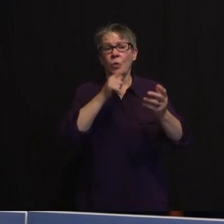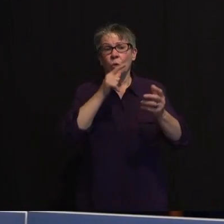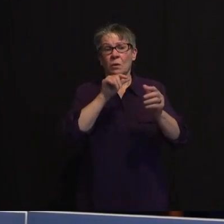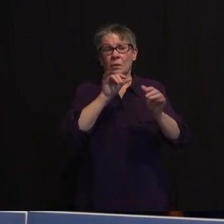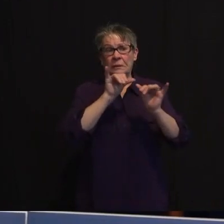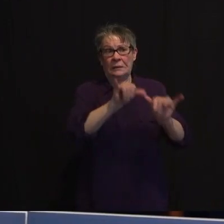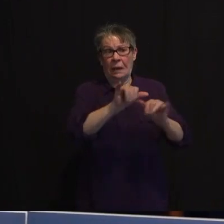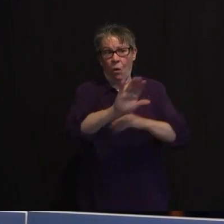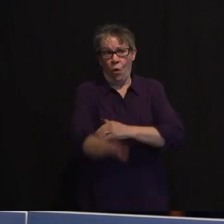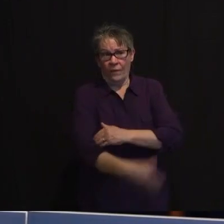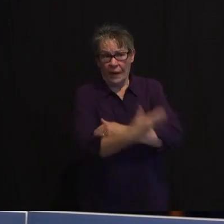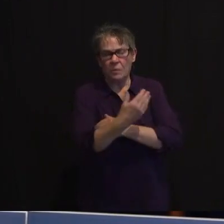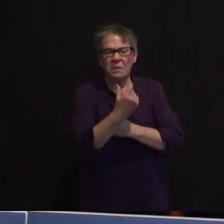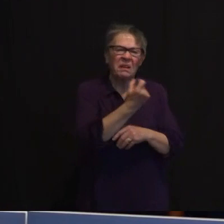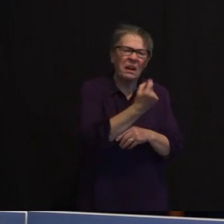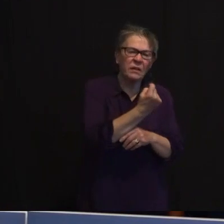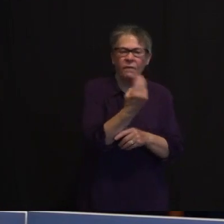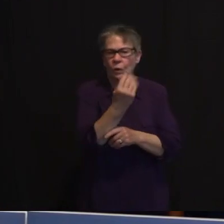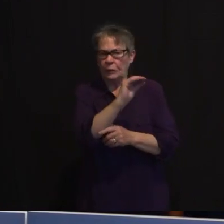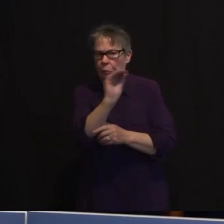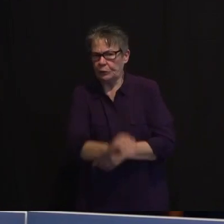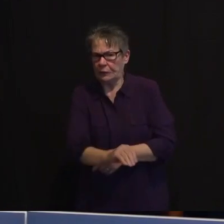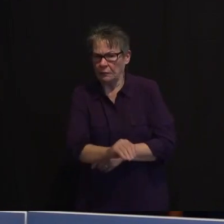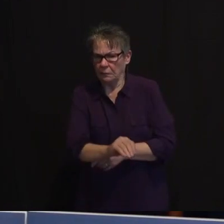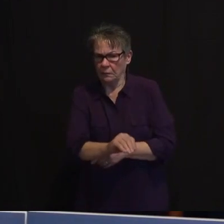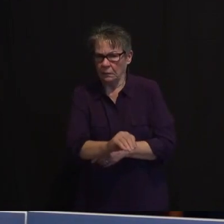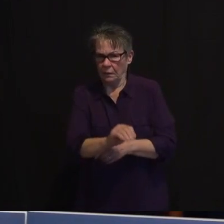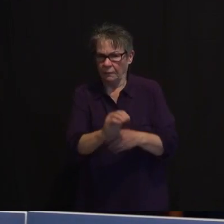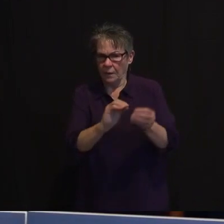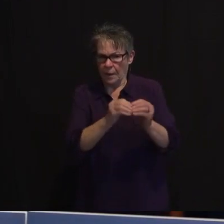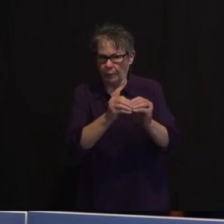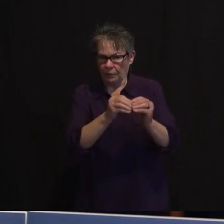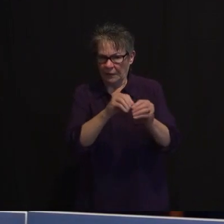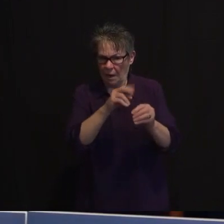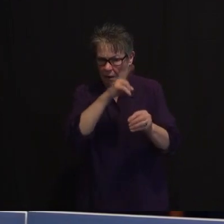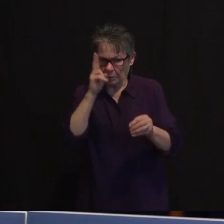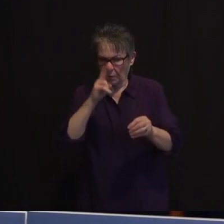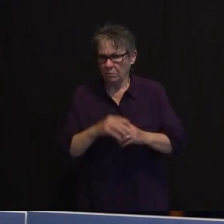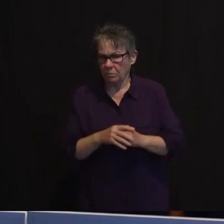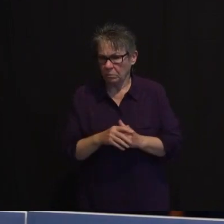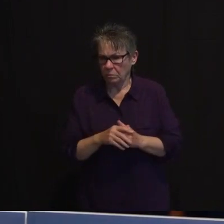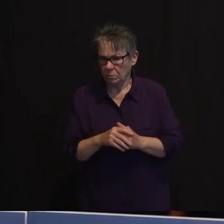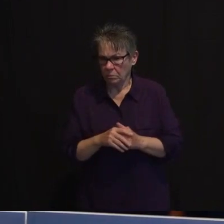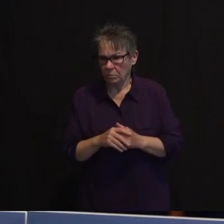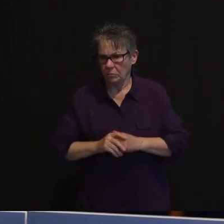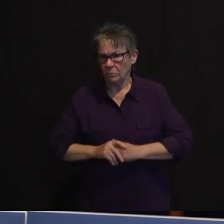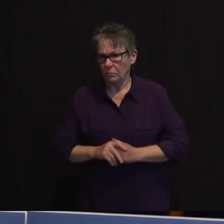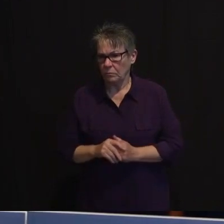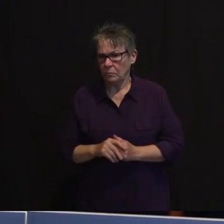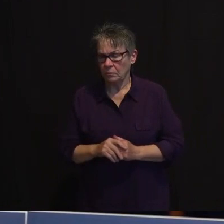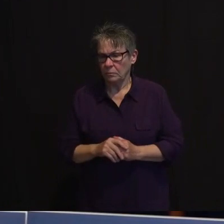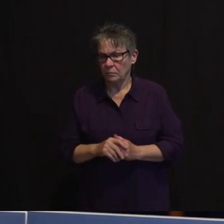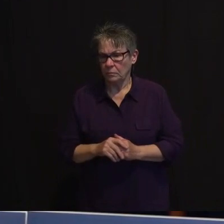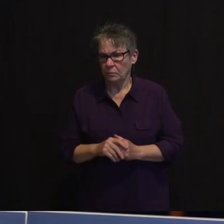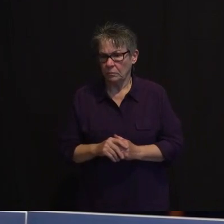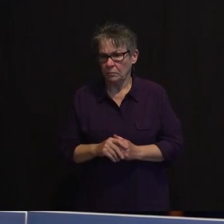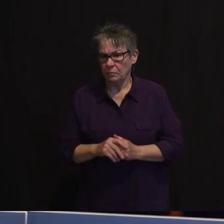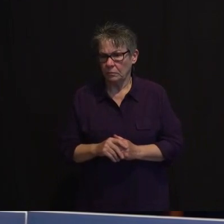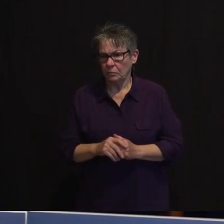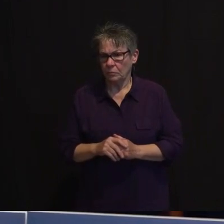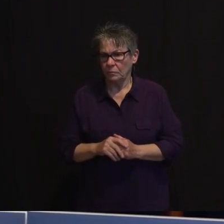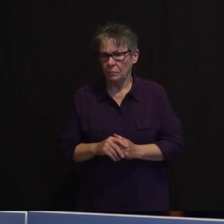And as far as the peak is concerned, we've said all along, we've been planning for the worst and hoping for the best. I look at 3 models